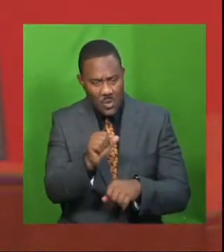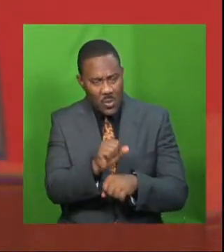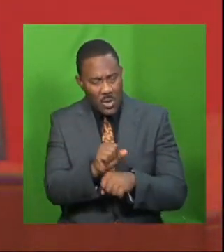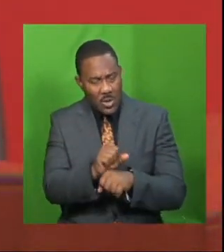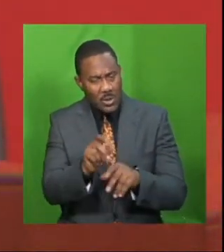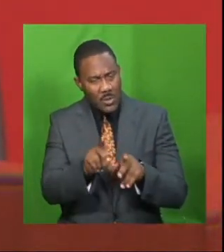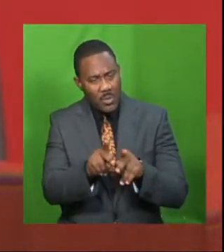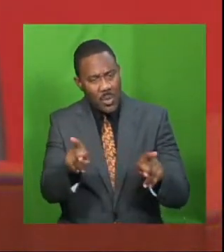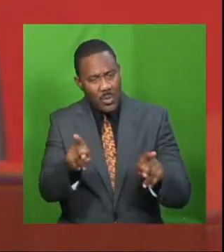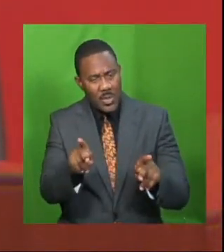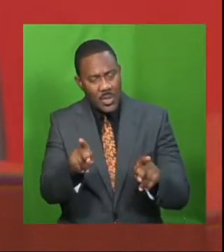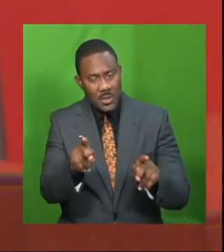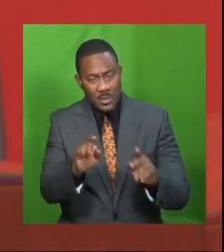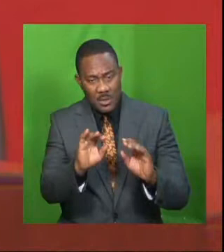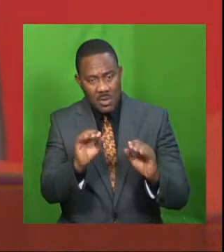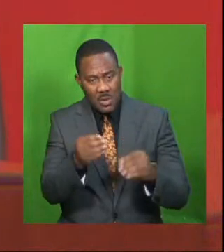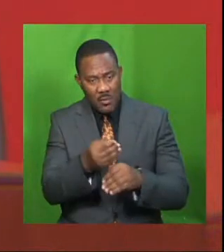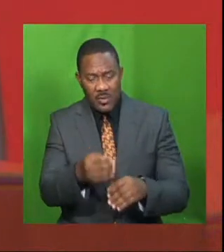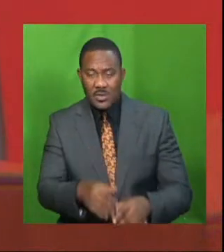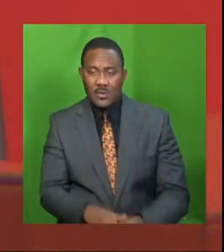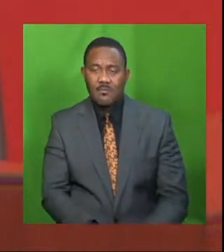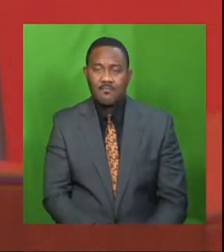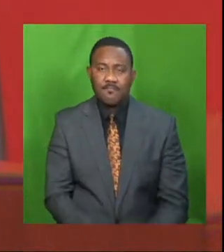Yes, Honorable Minister.